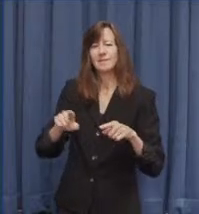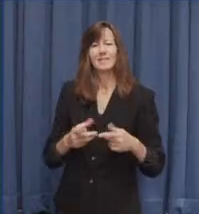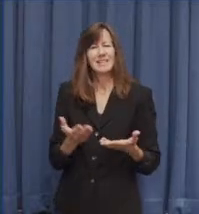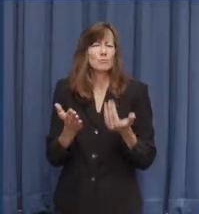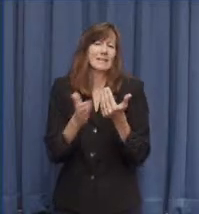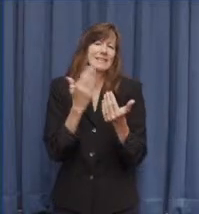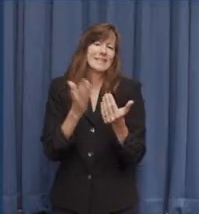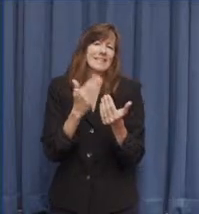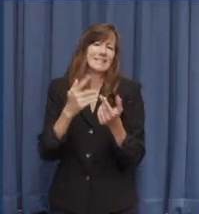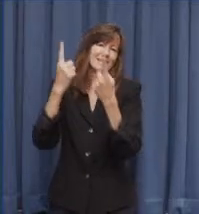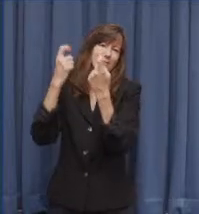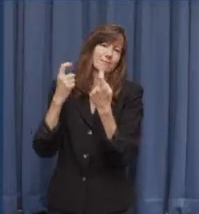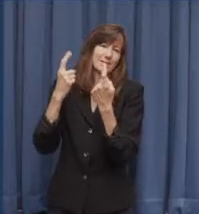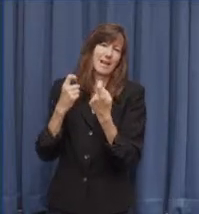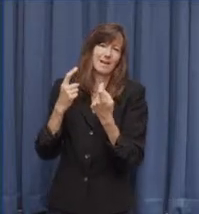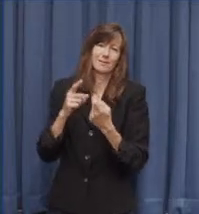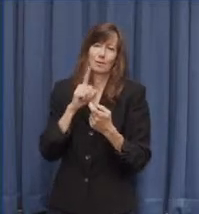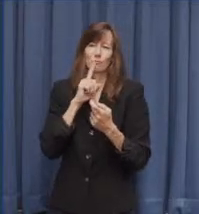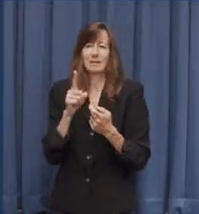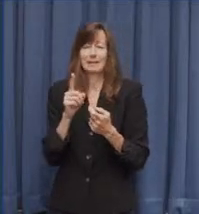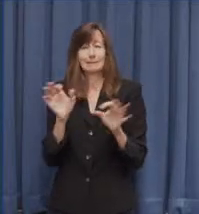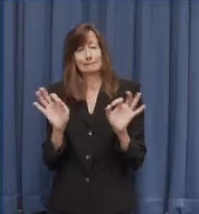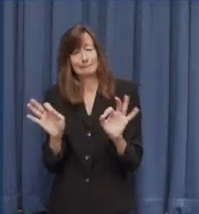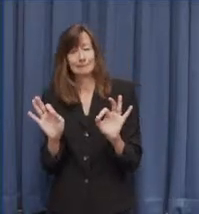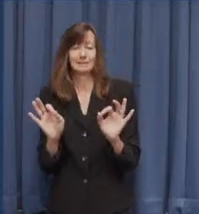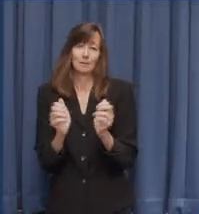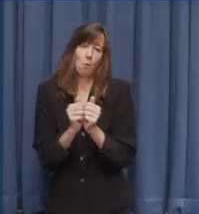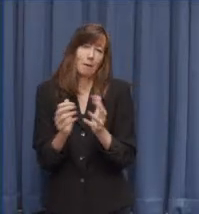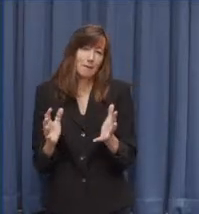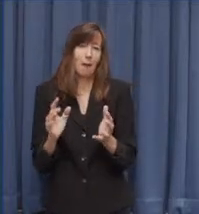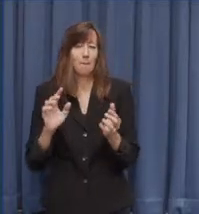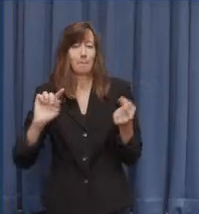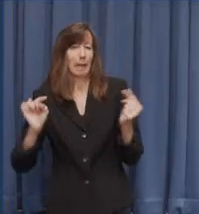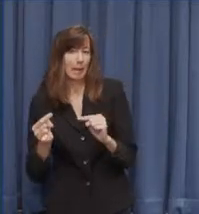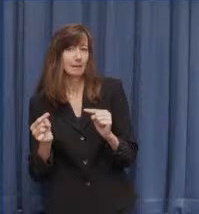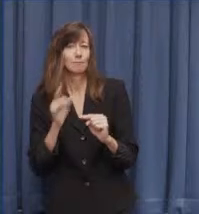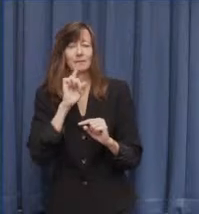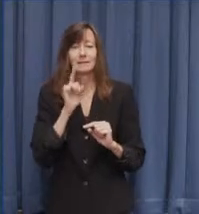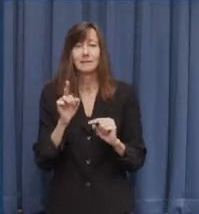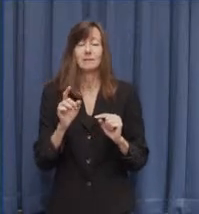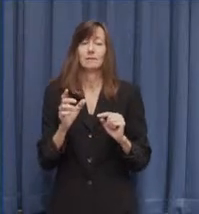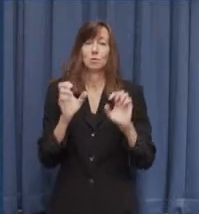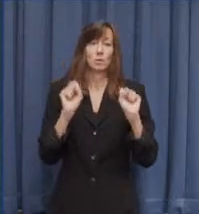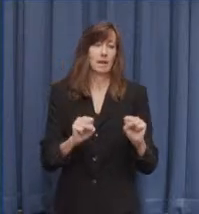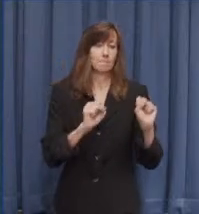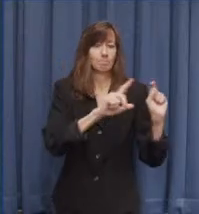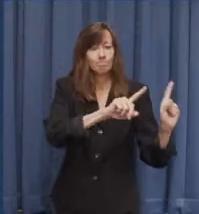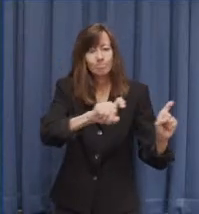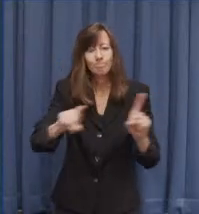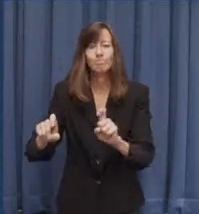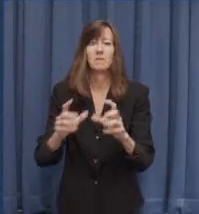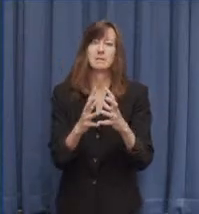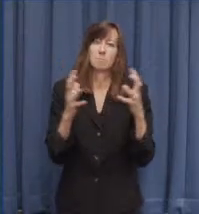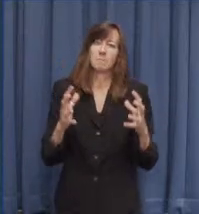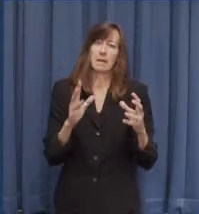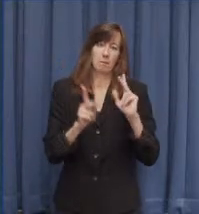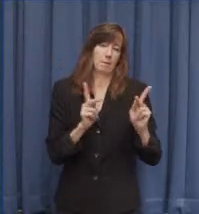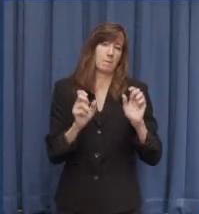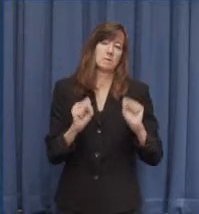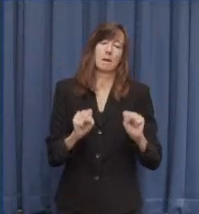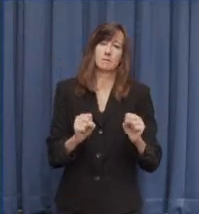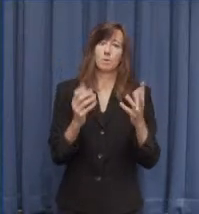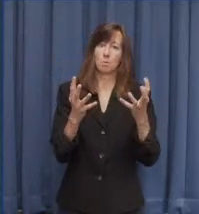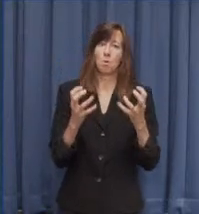relatively painless and at no cost, to make sure that we test as many people as we possibly can. So we are